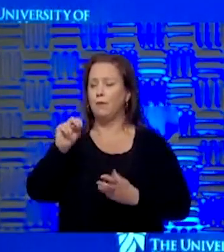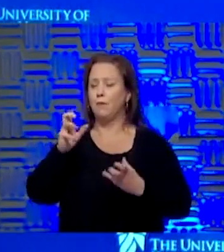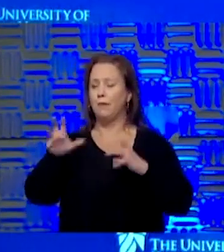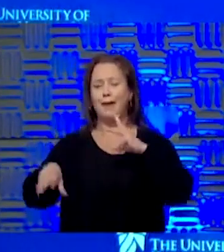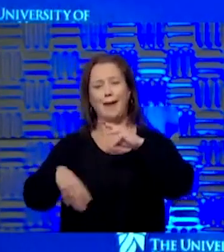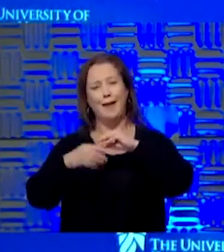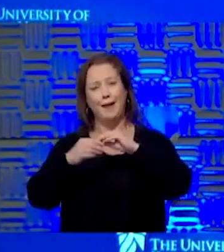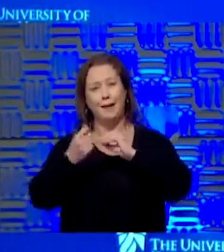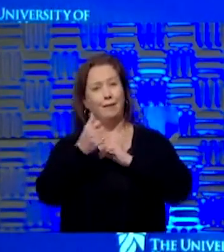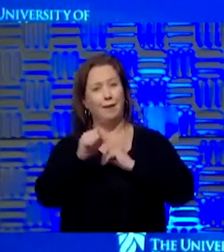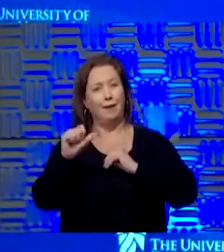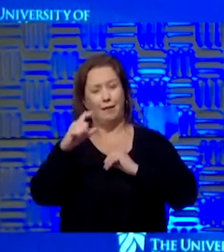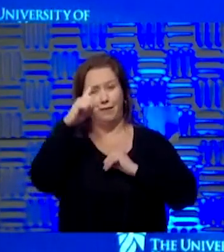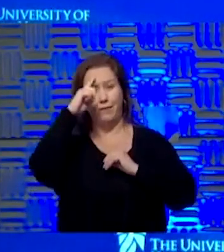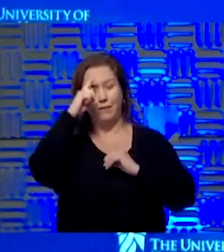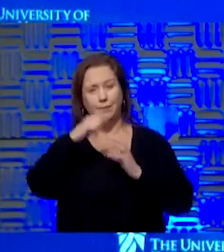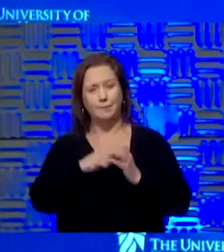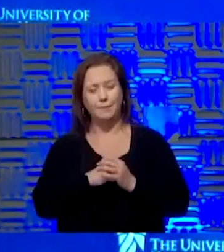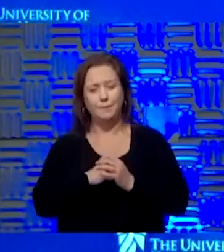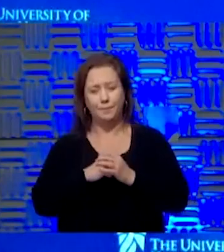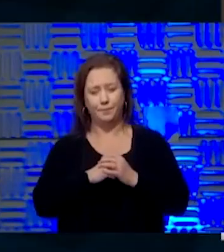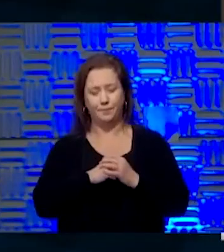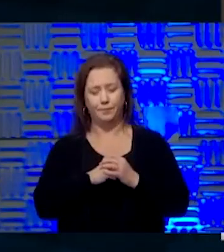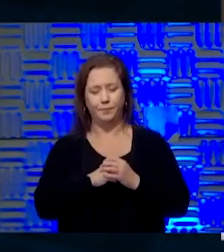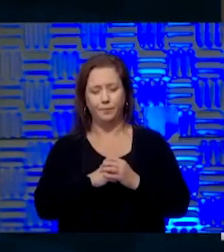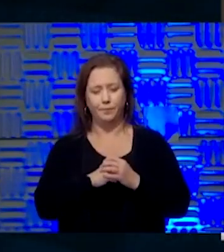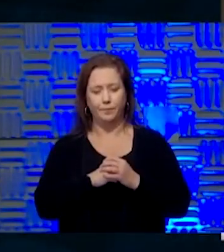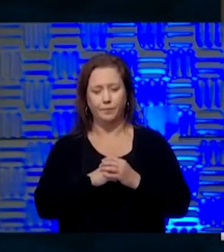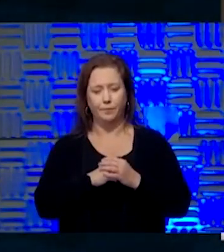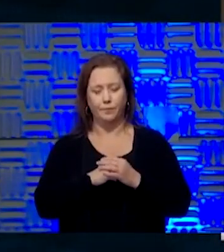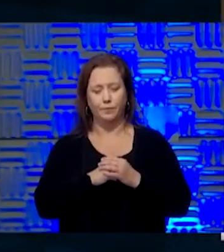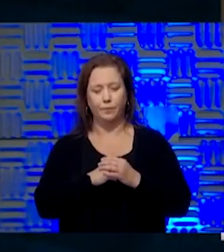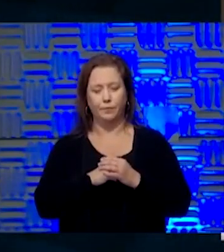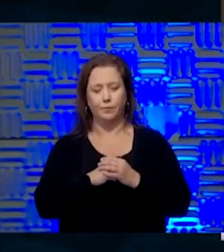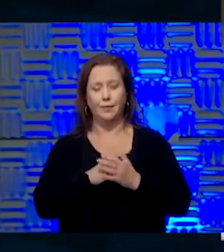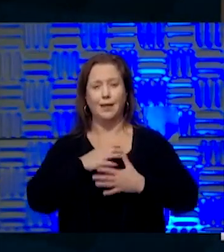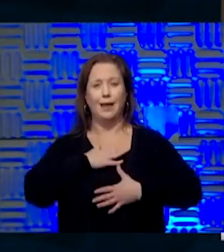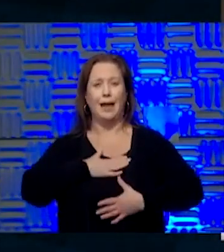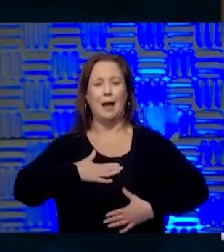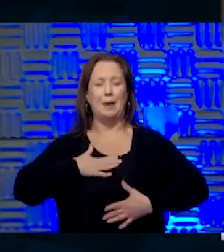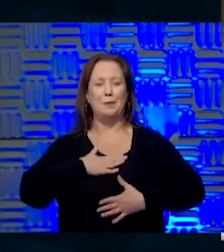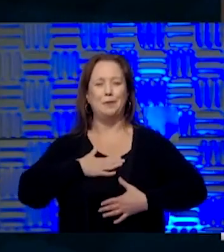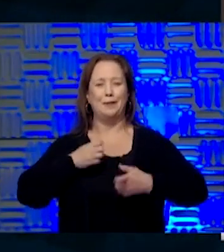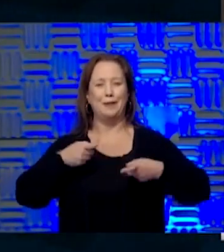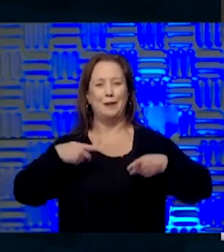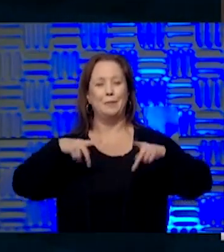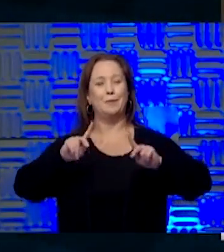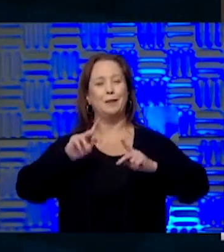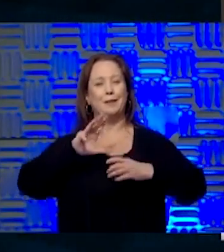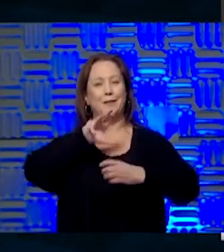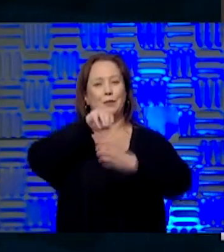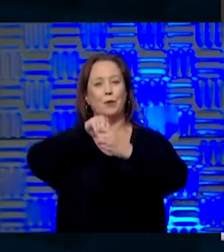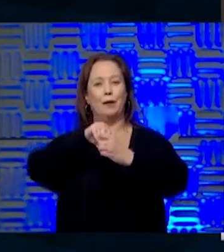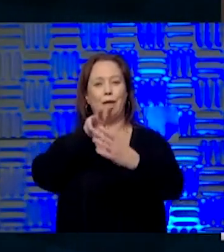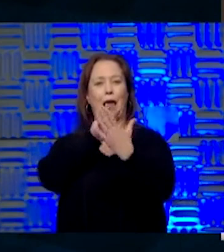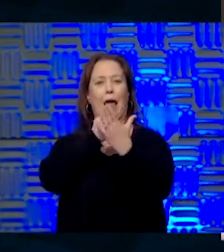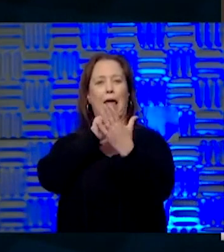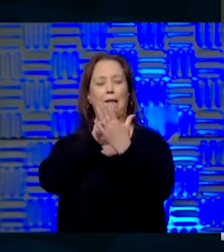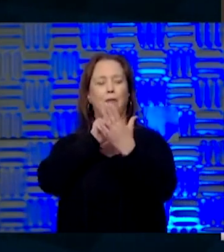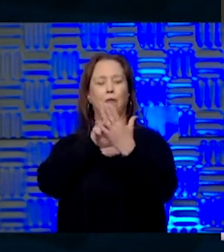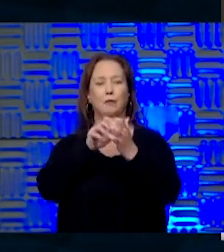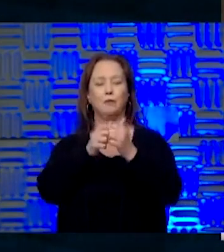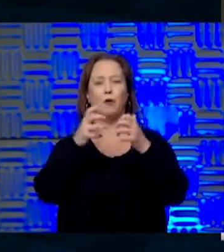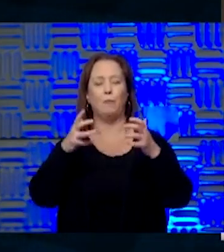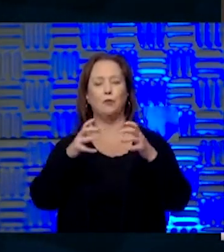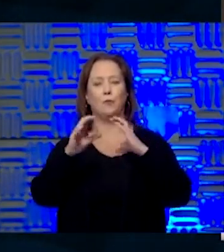with that you know are important? Well, I appreciate the chance to join you, and I learn a lot from these conversations